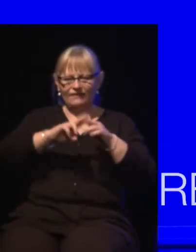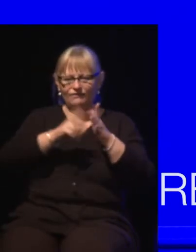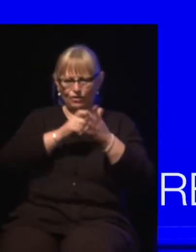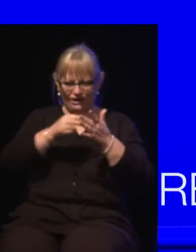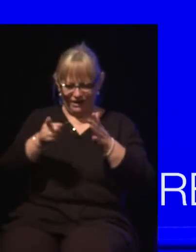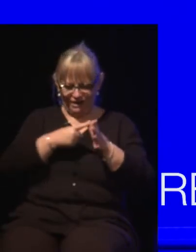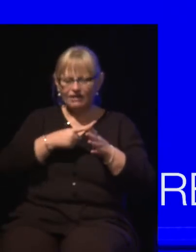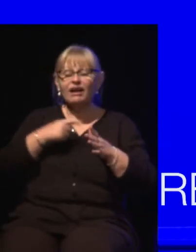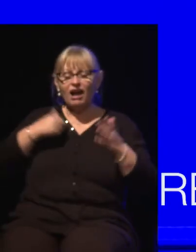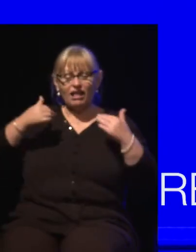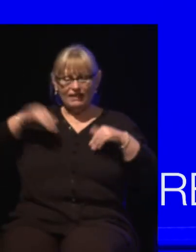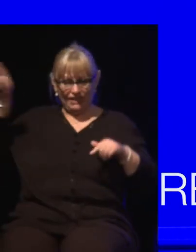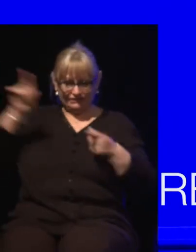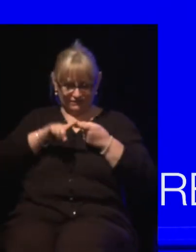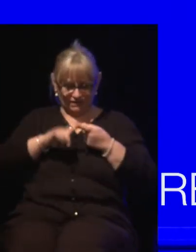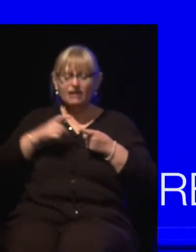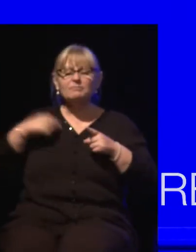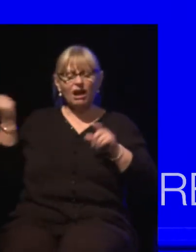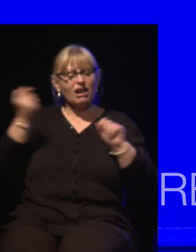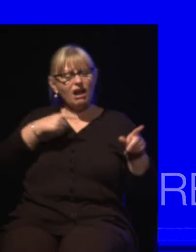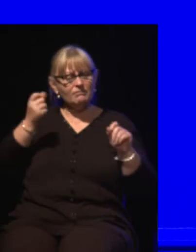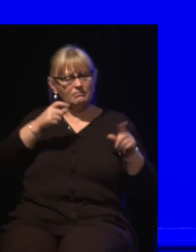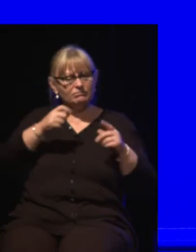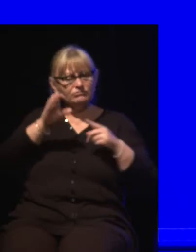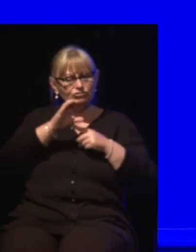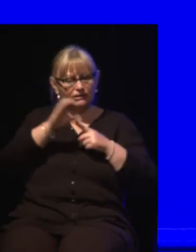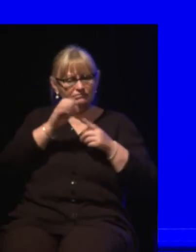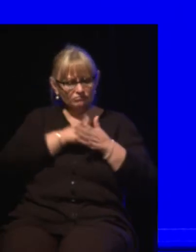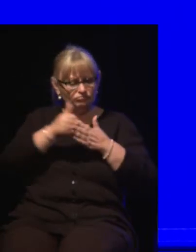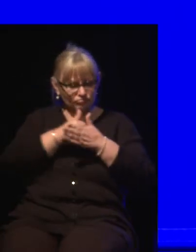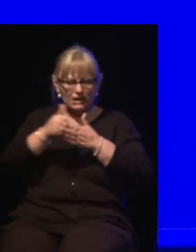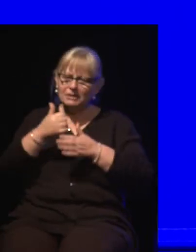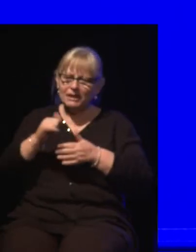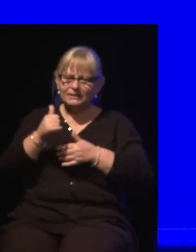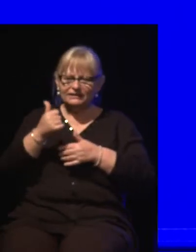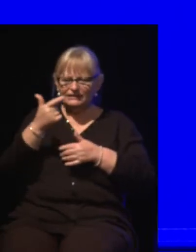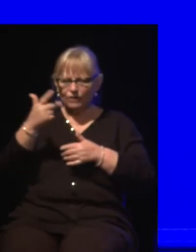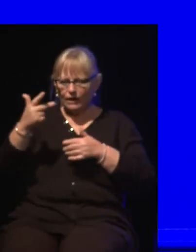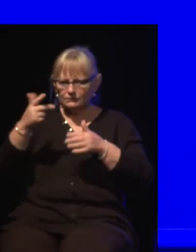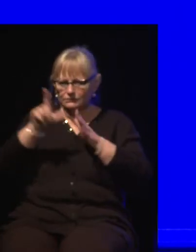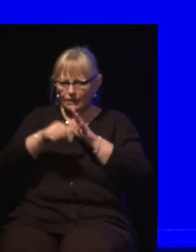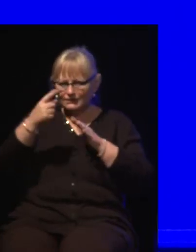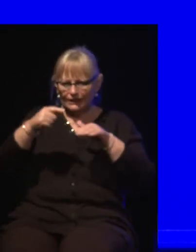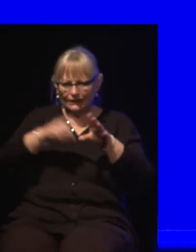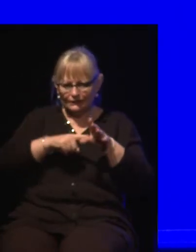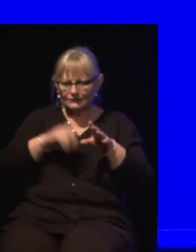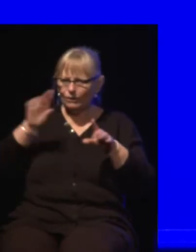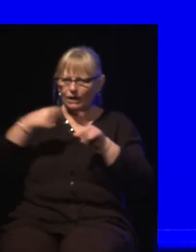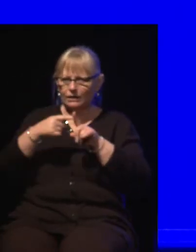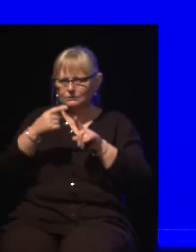but I've been coming to Canberra regularly, and by regularly probably 7-8 times a year for the better part of 7